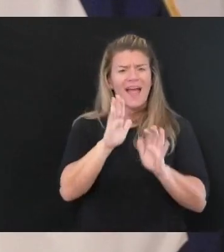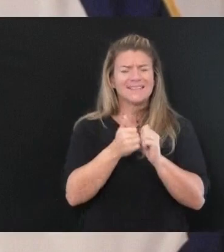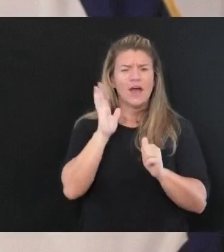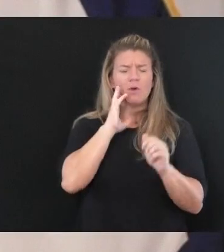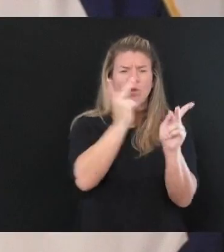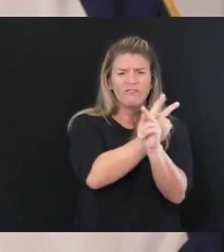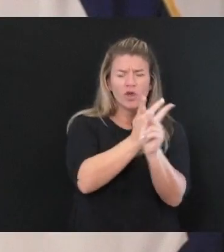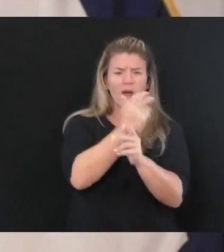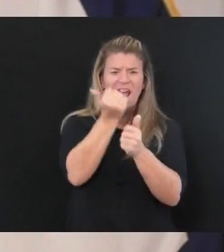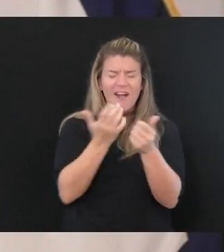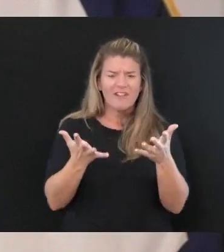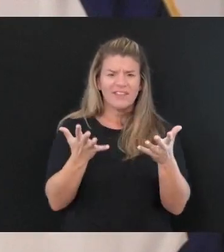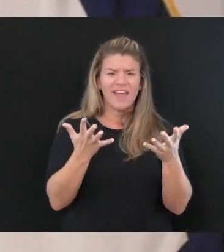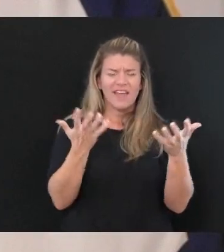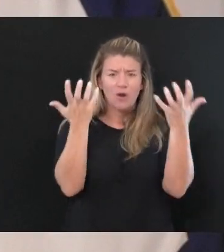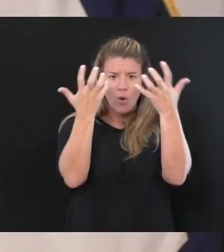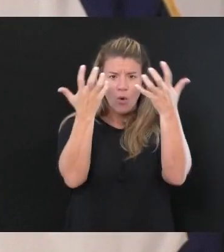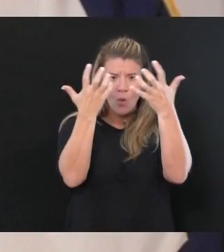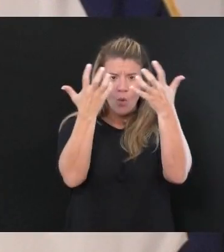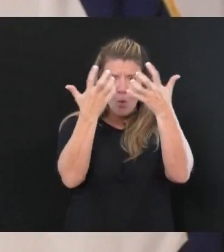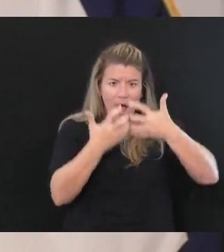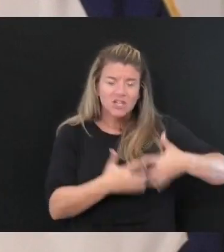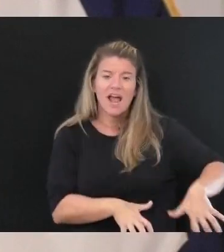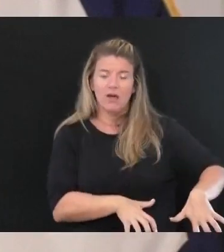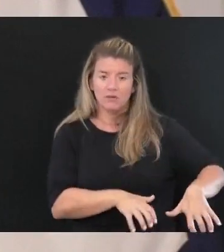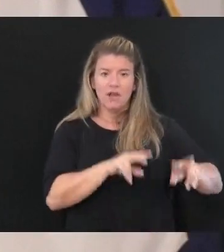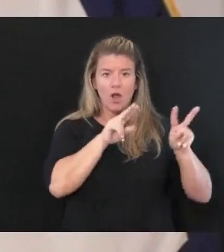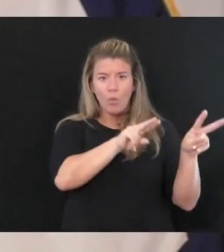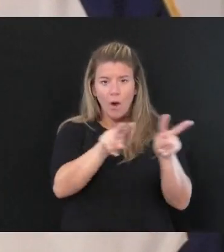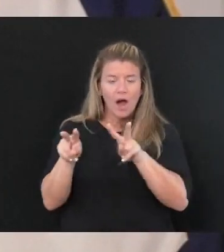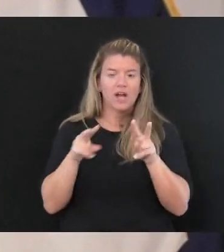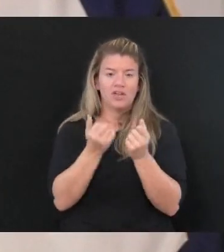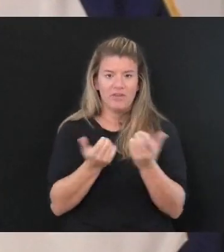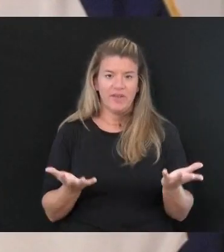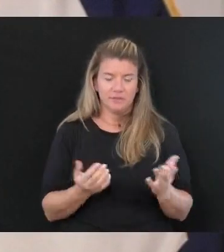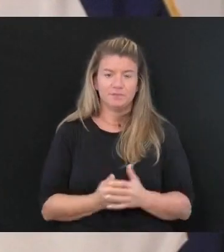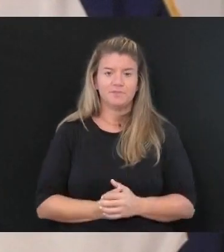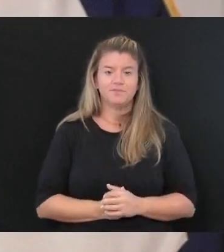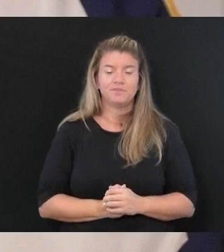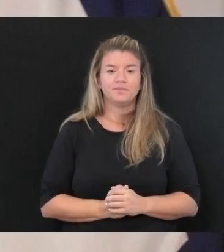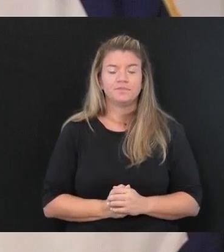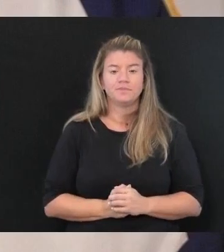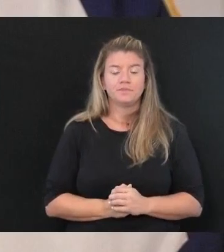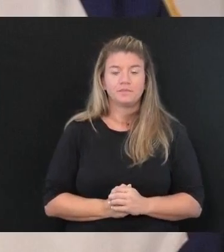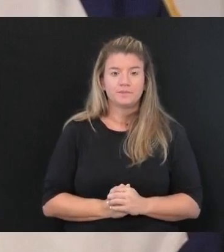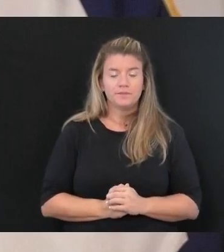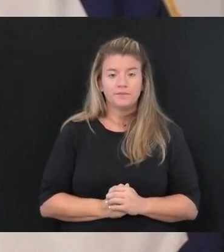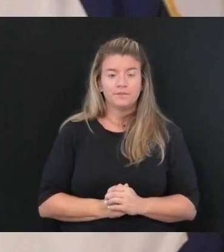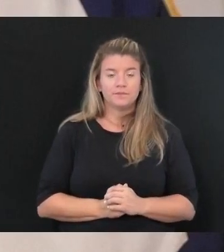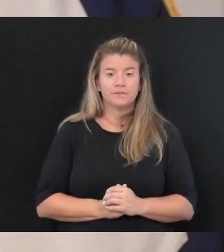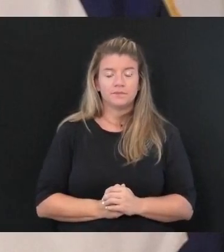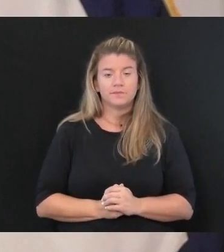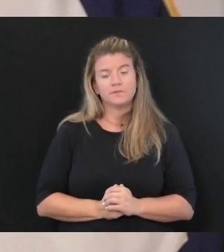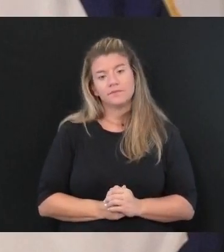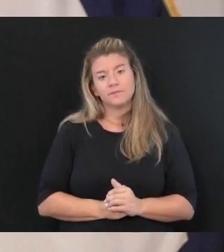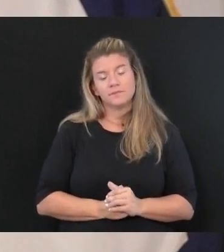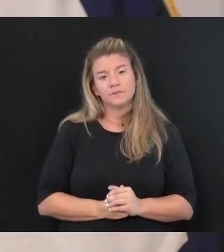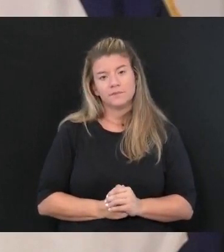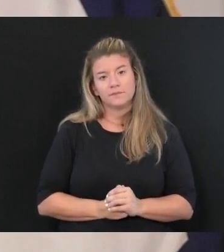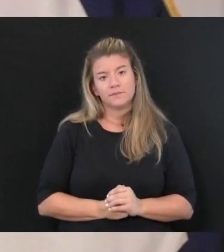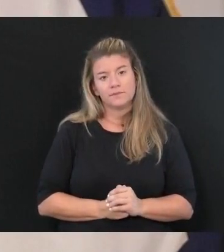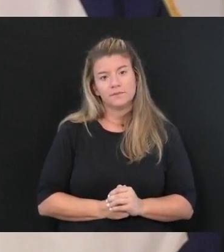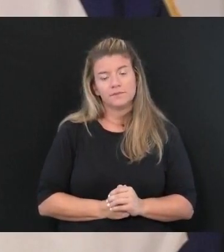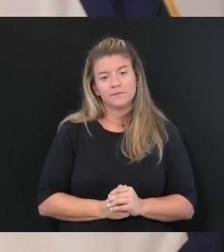into place, and that's how everything will work. And to go back real quickly, I would just